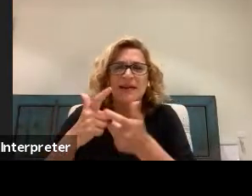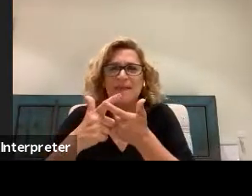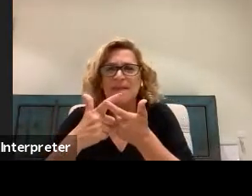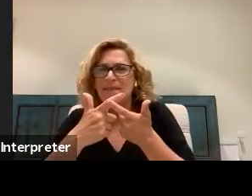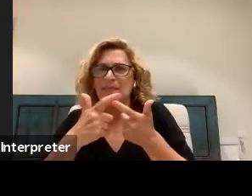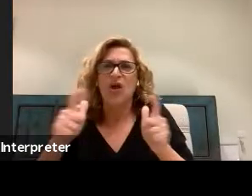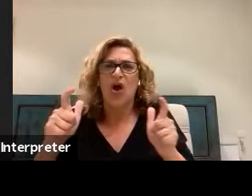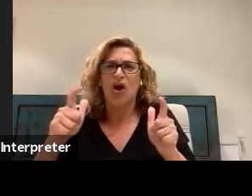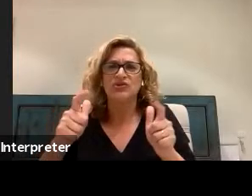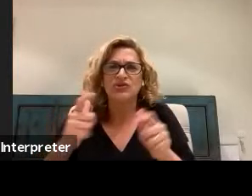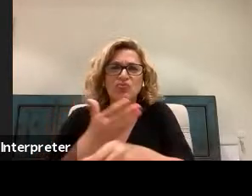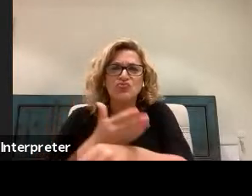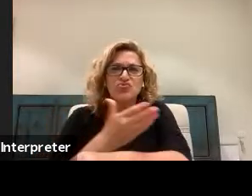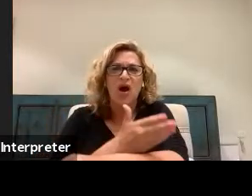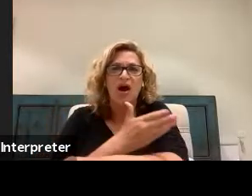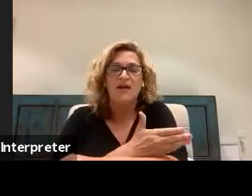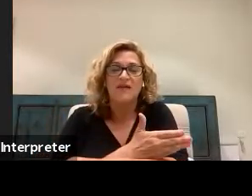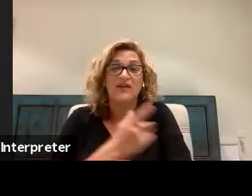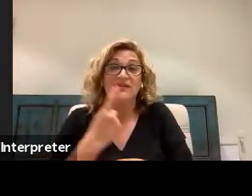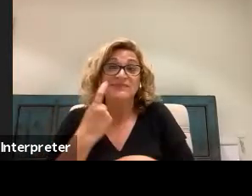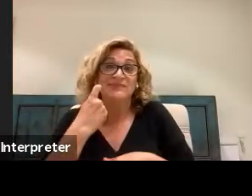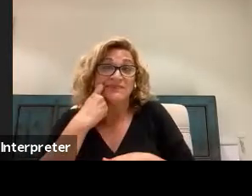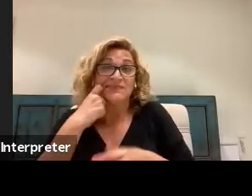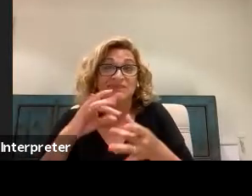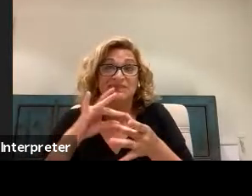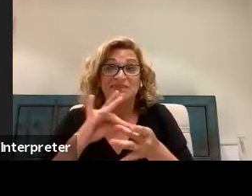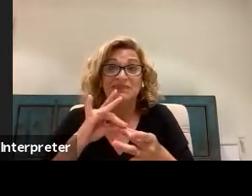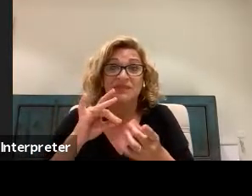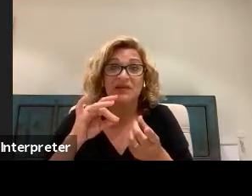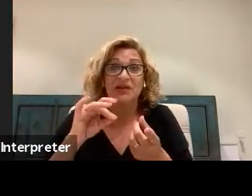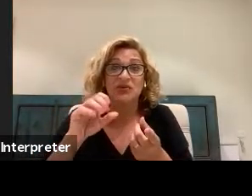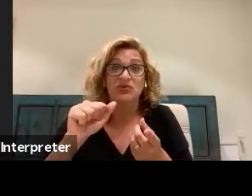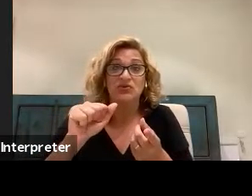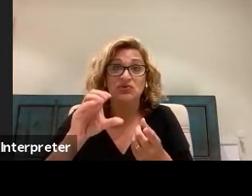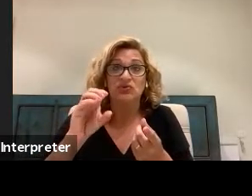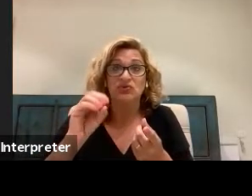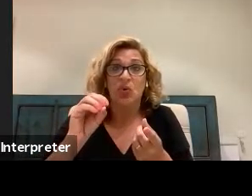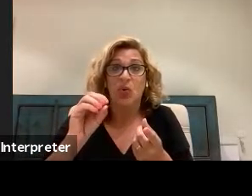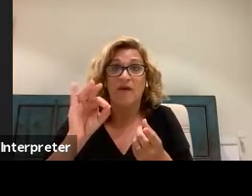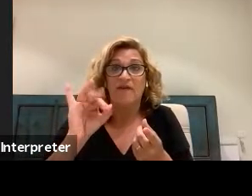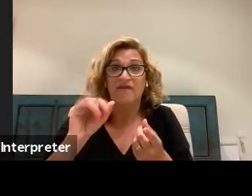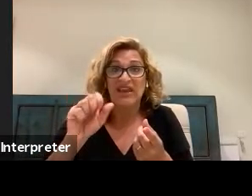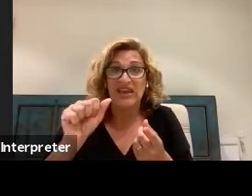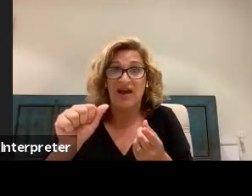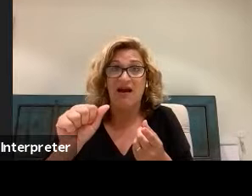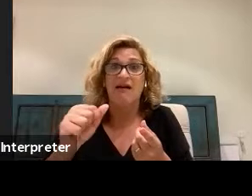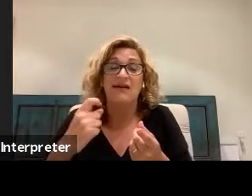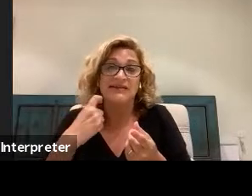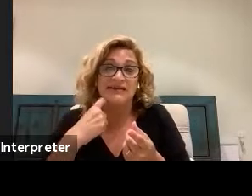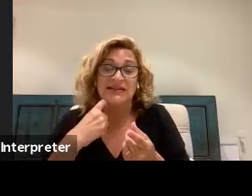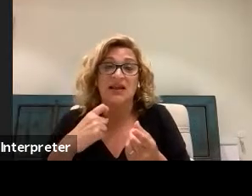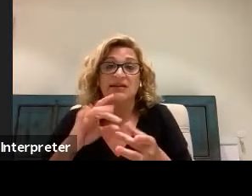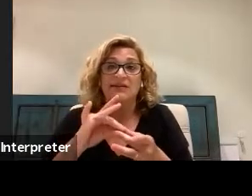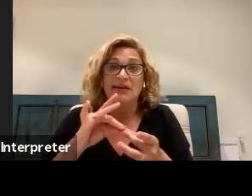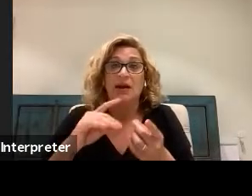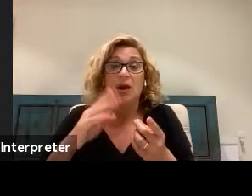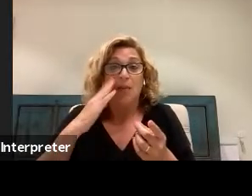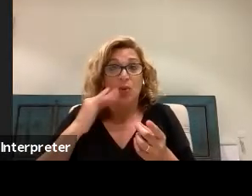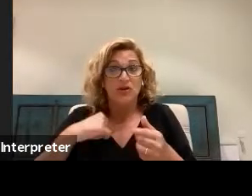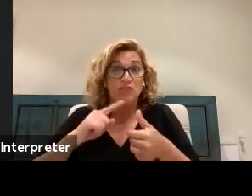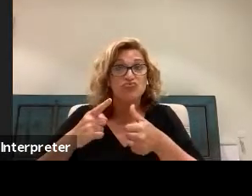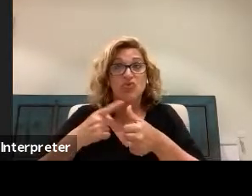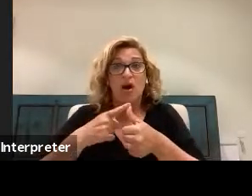progress. And like Sophia said, you know, because I'm primarily an actor in terms